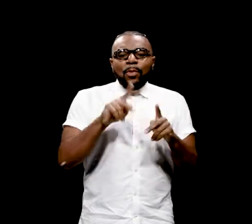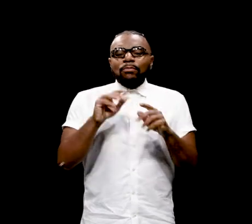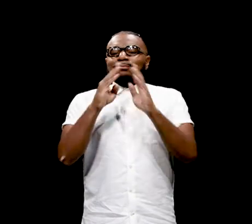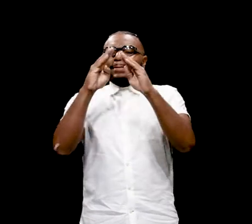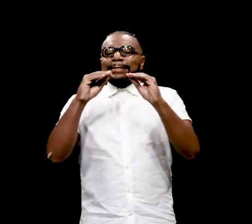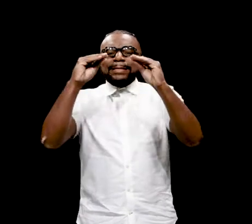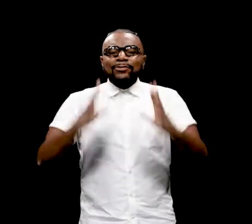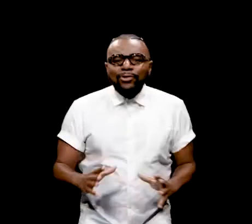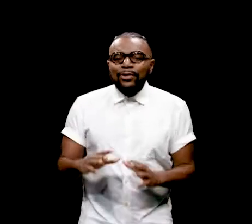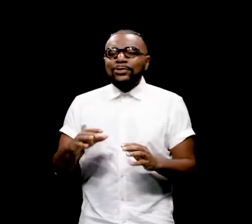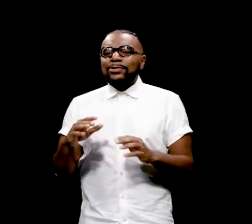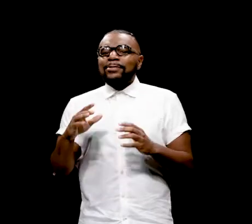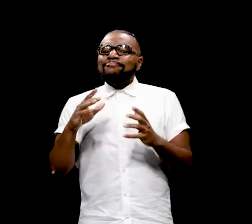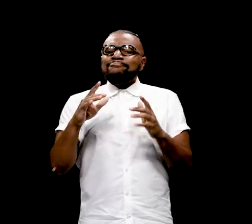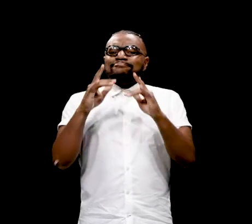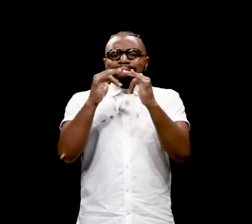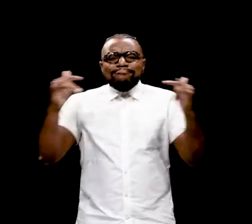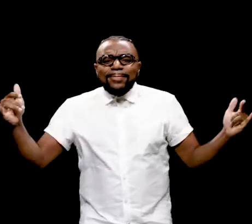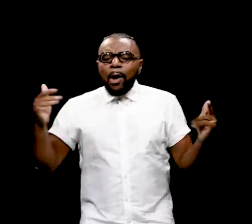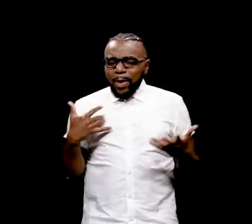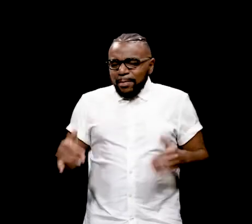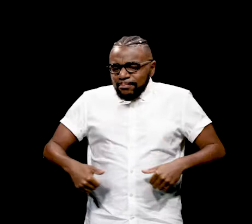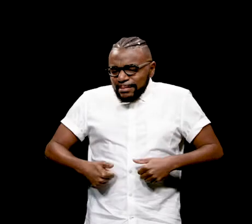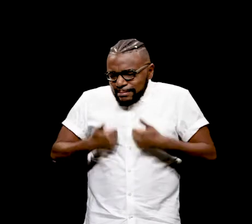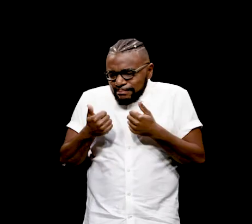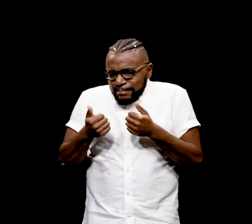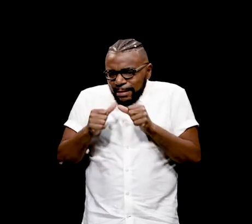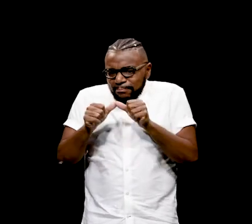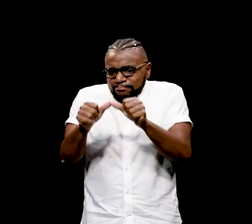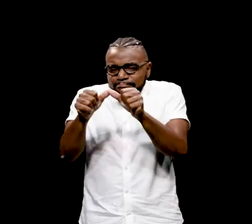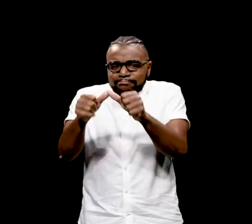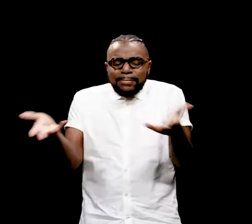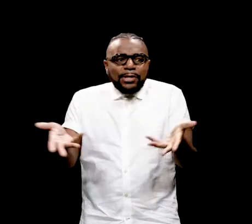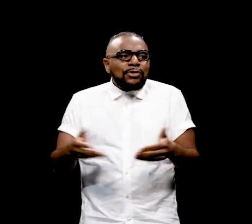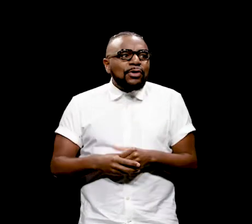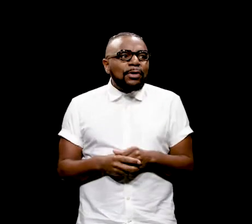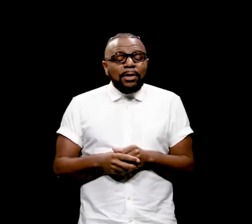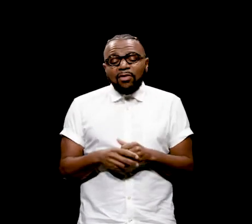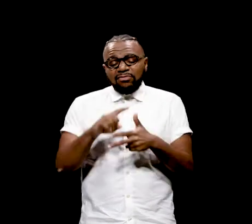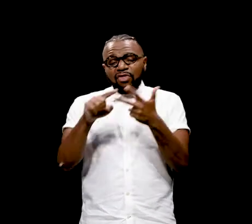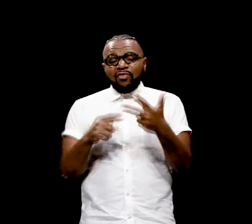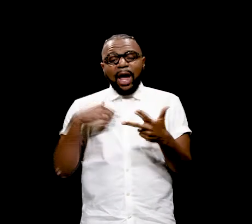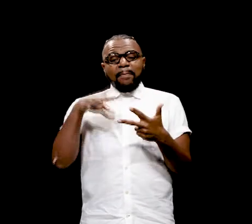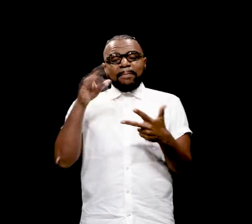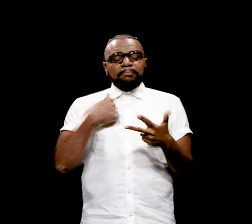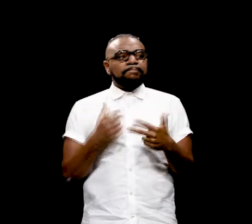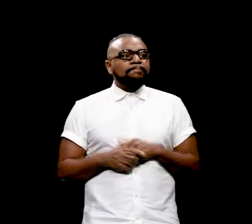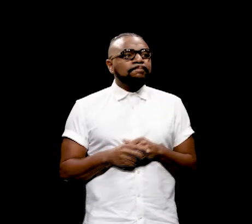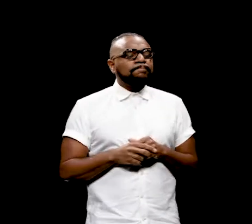teachers, firefighters, allow them to continue to live in the city in which they work. Those are the 3 things I'd pick. Thank